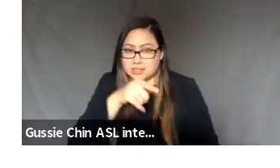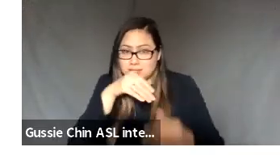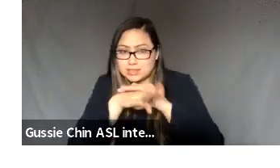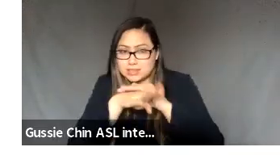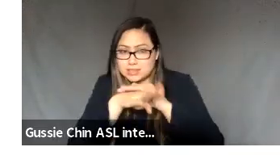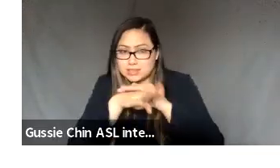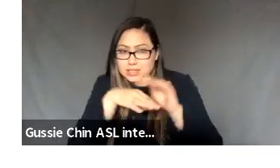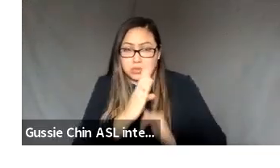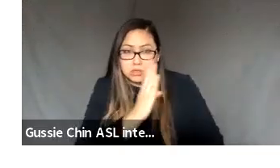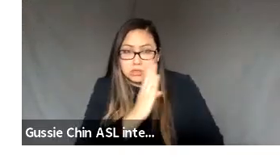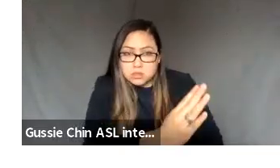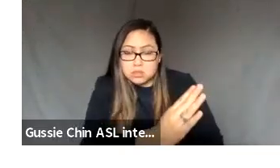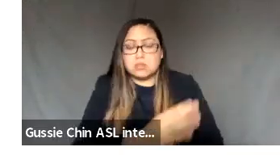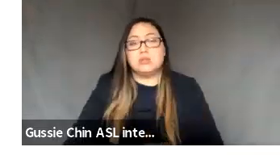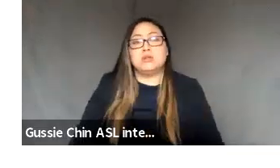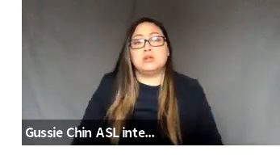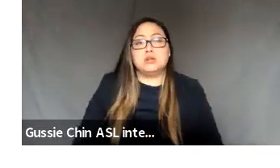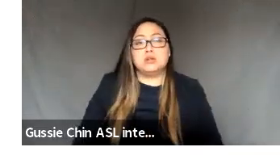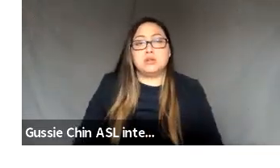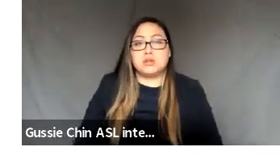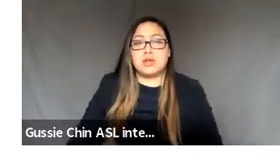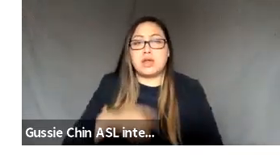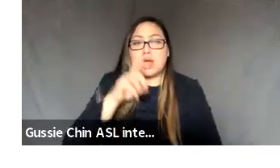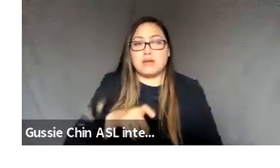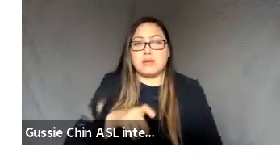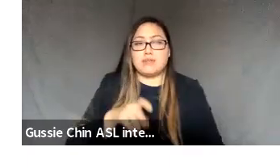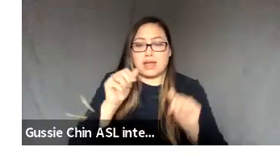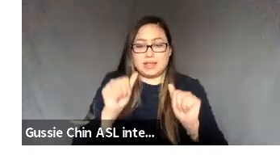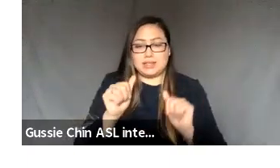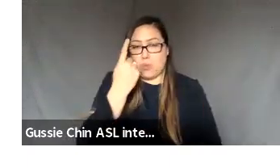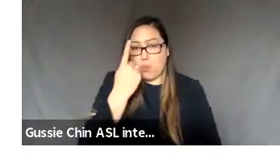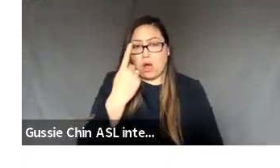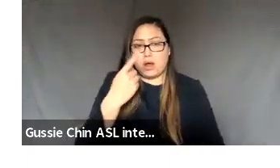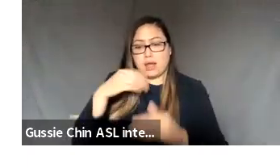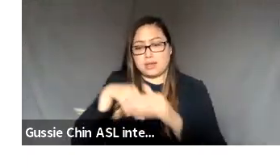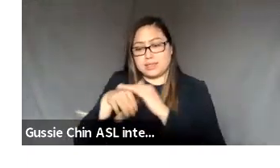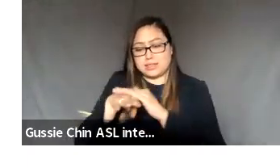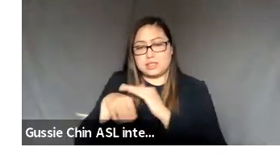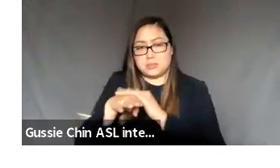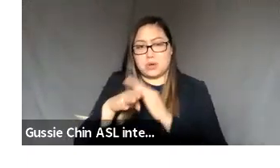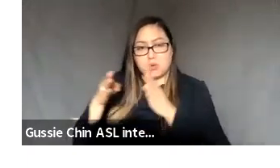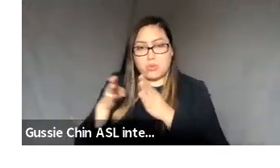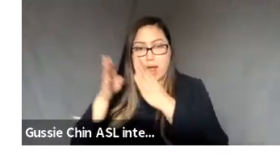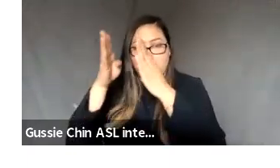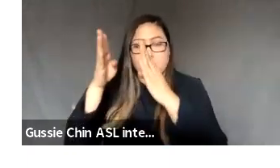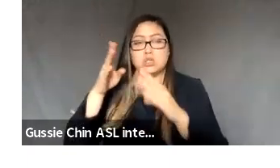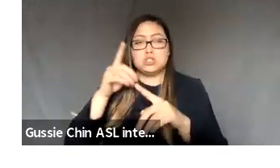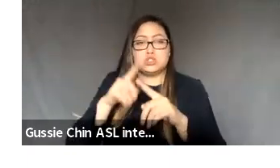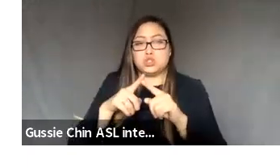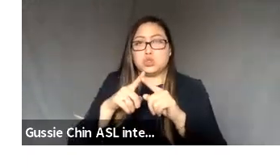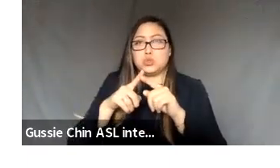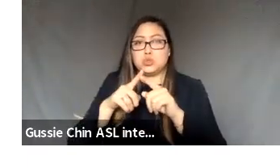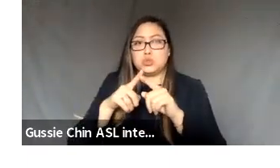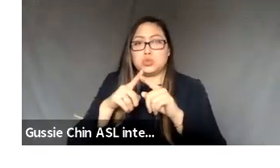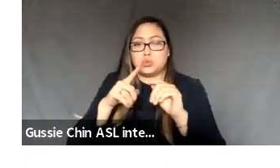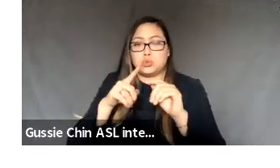lastly, you have to have at least one accessible route that must connect to each level on a floor required to be accessible